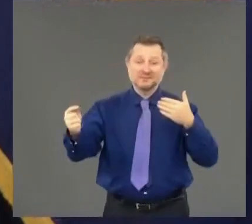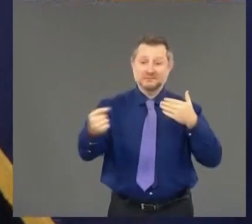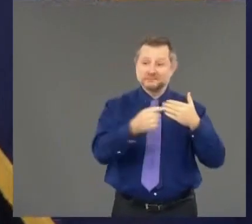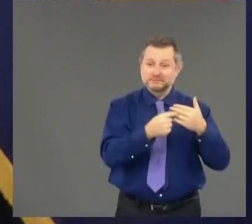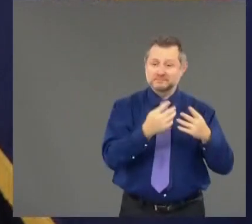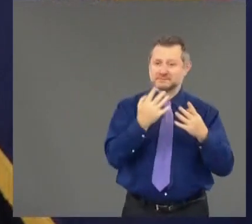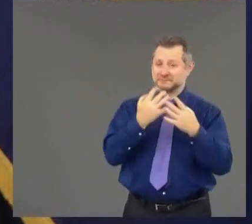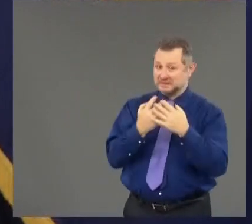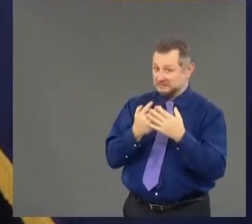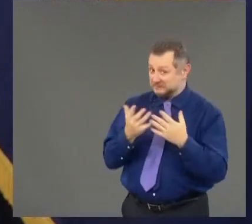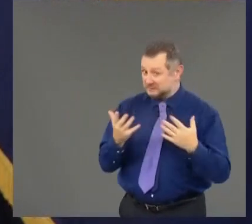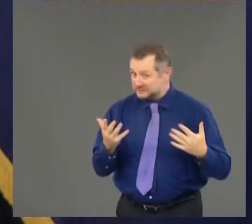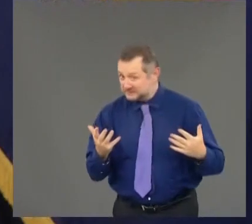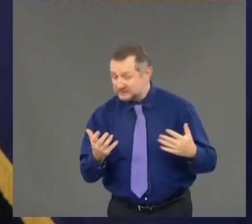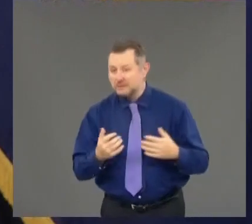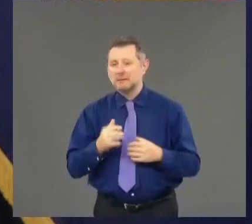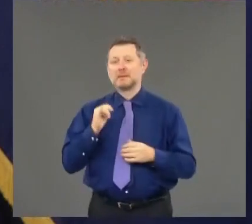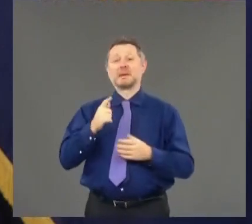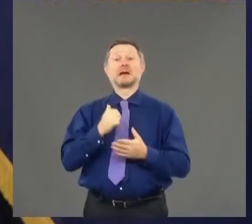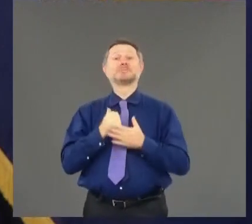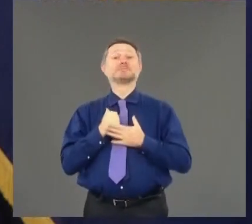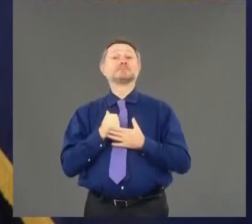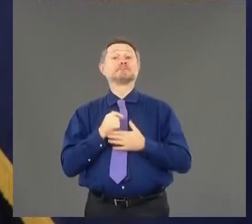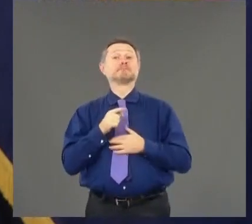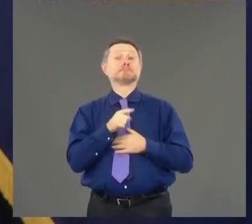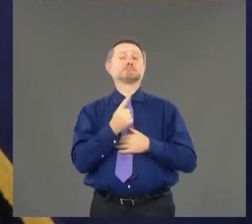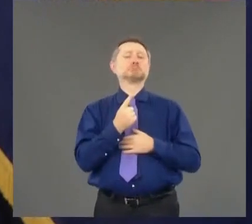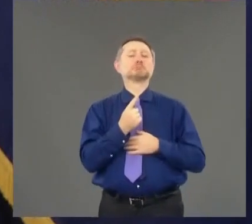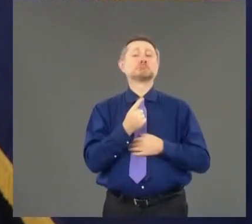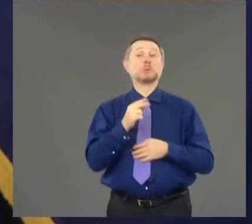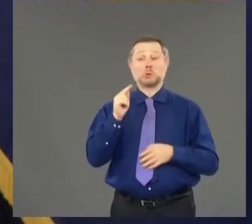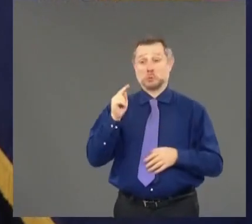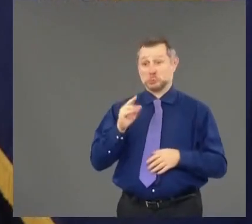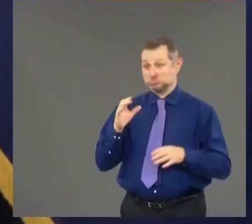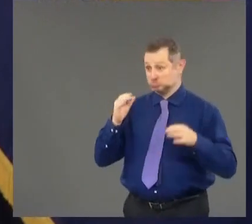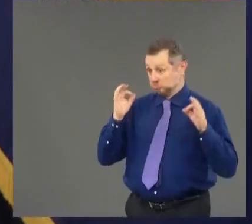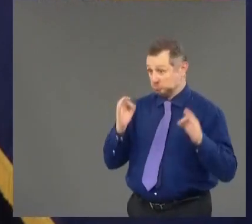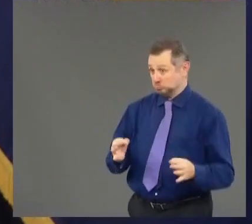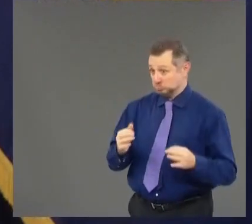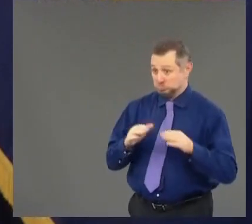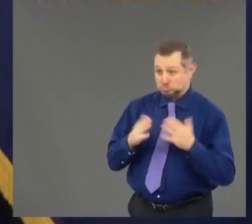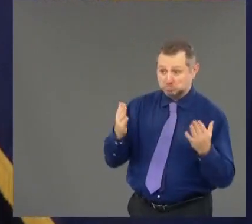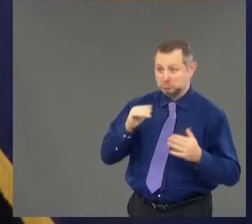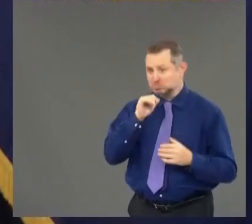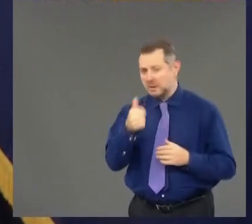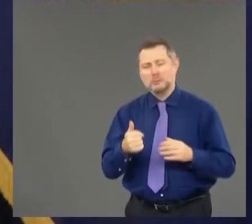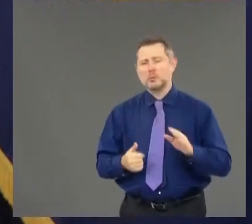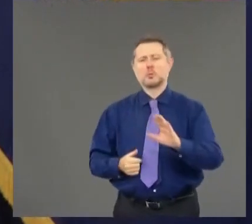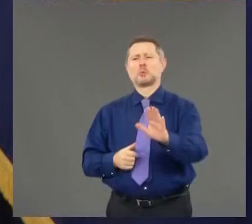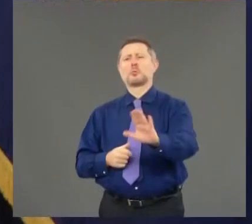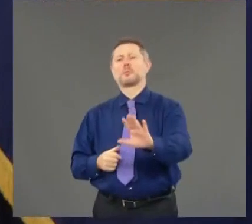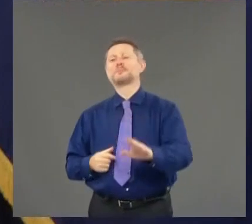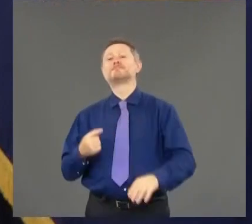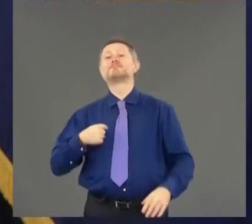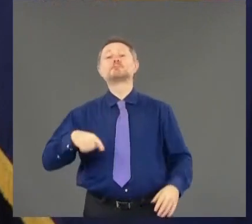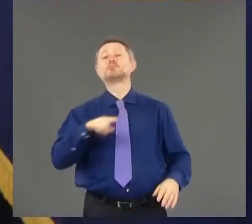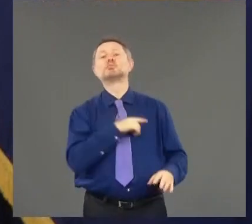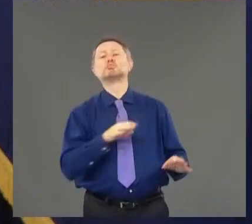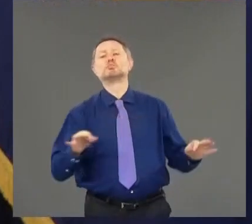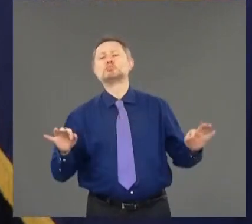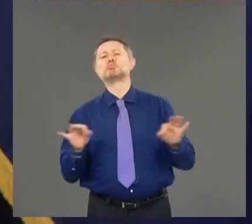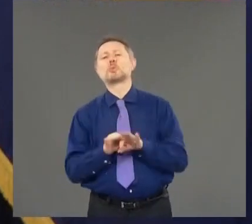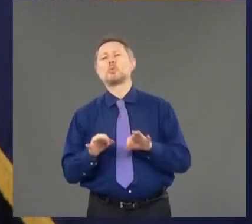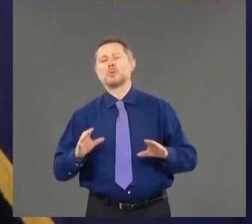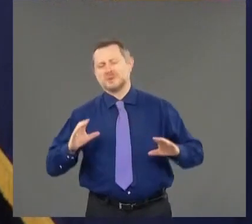not determinative one way or the other. You know, we are just trying to do everything we can.